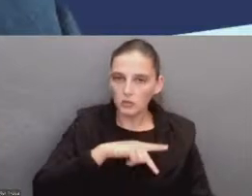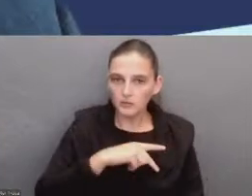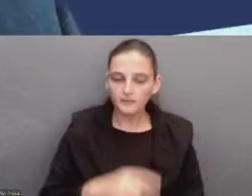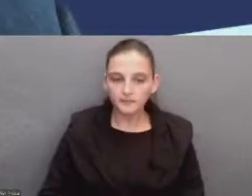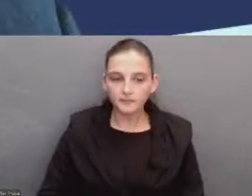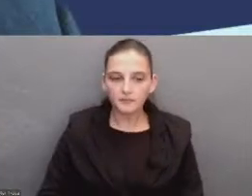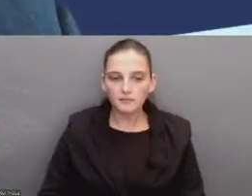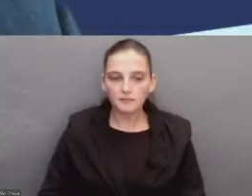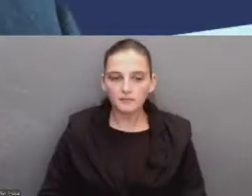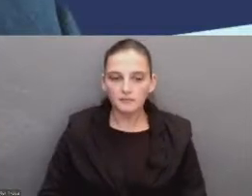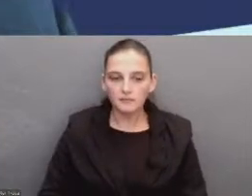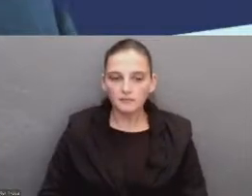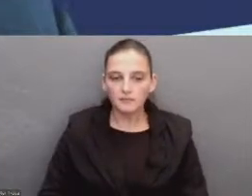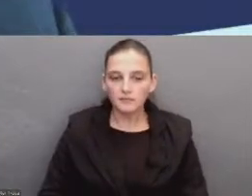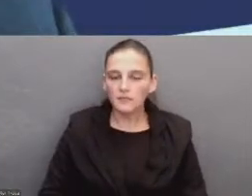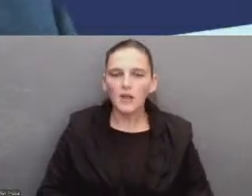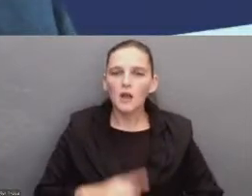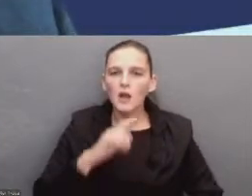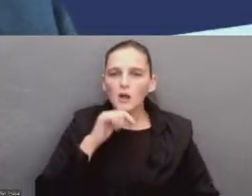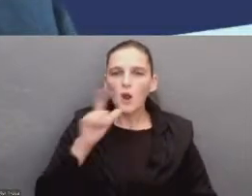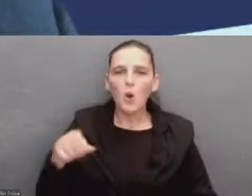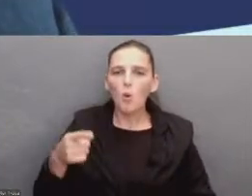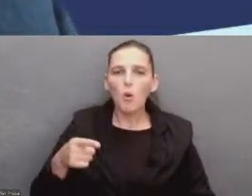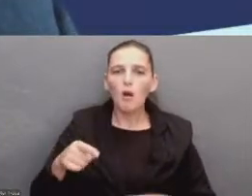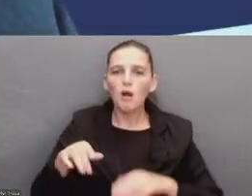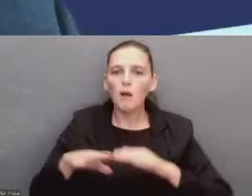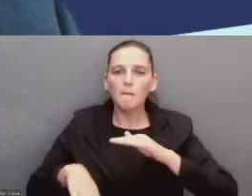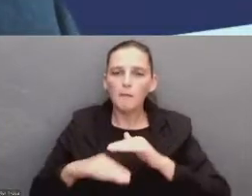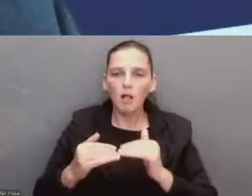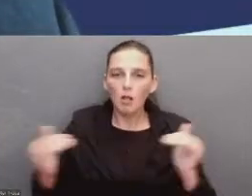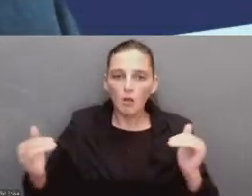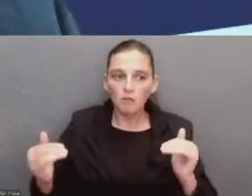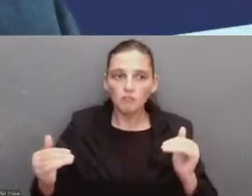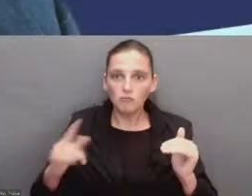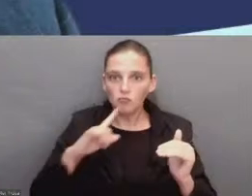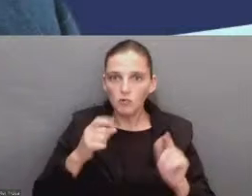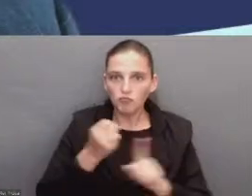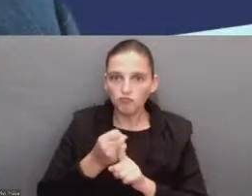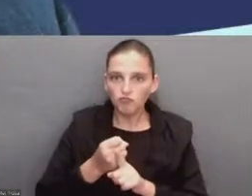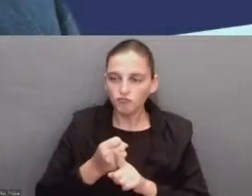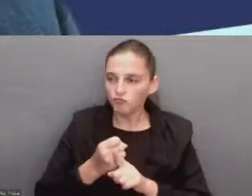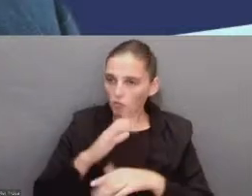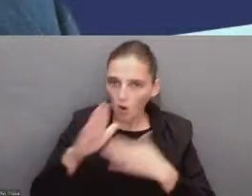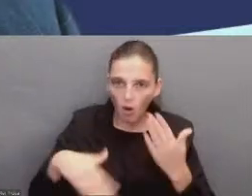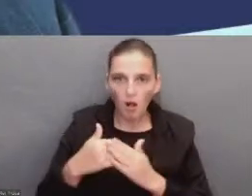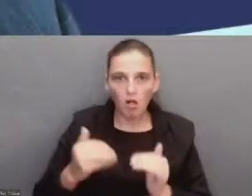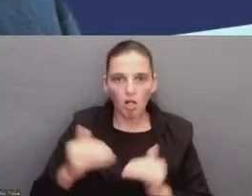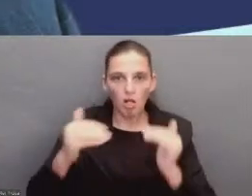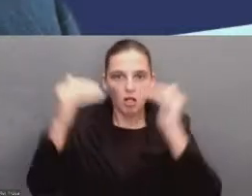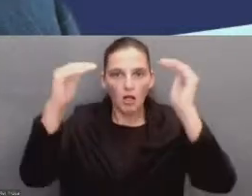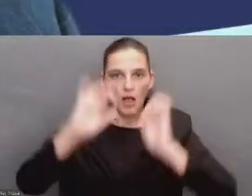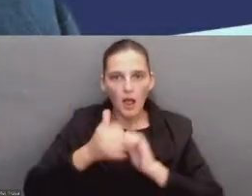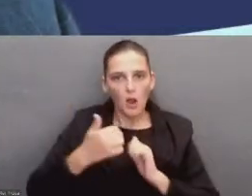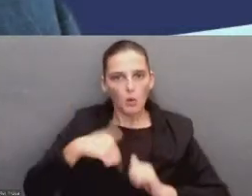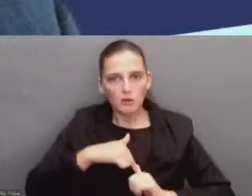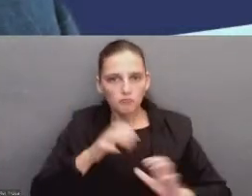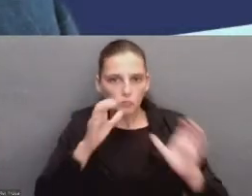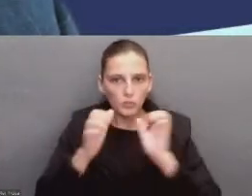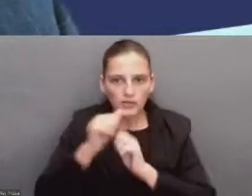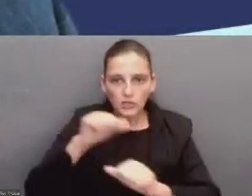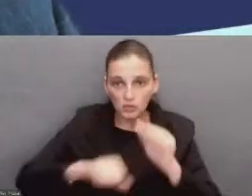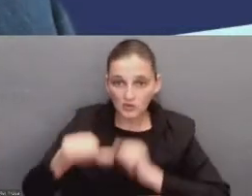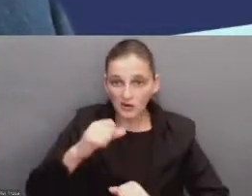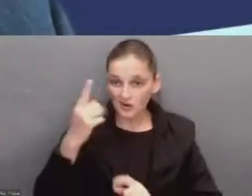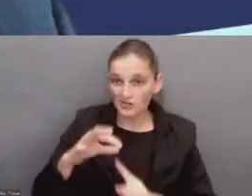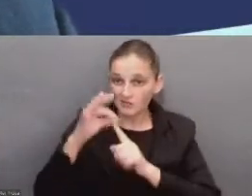it goes to the highest levels, and it is worldwide, of how we communicate with each other, and especially concepts. And I'll take, for example,